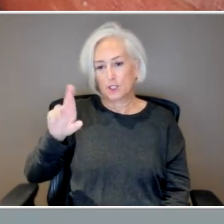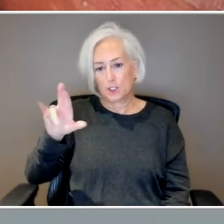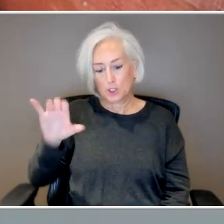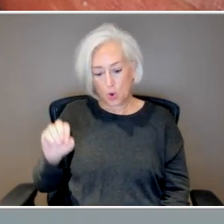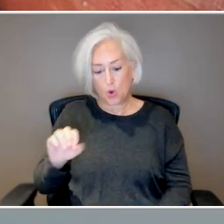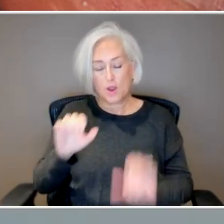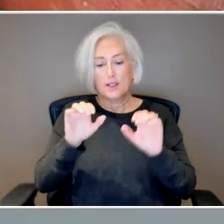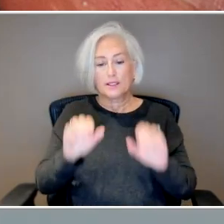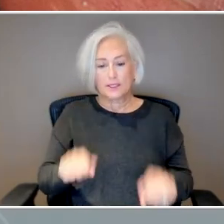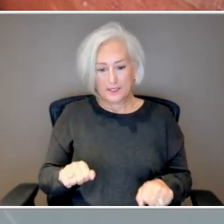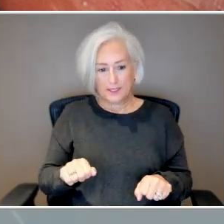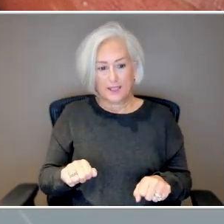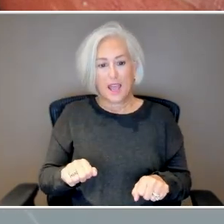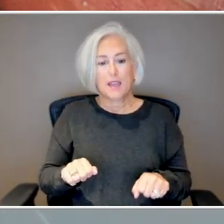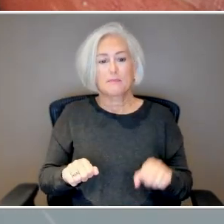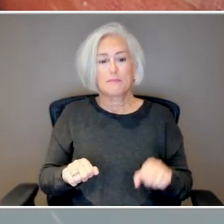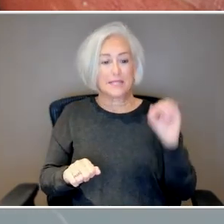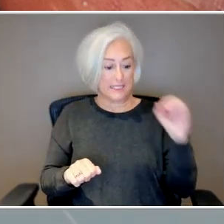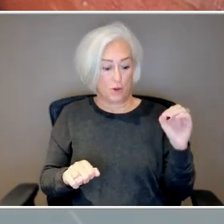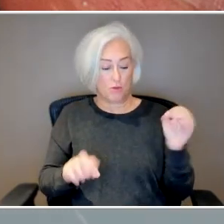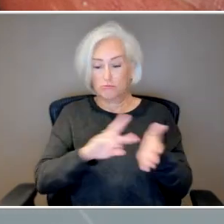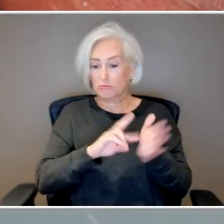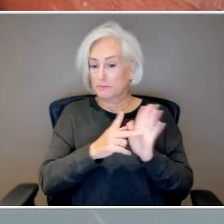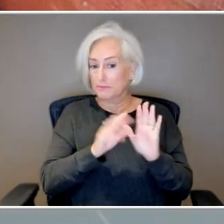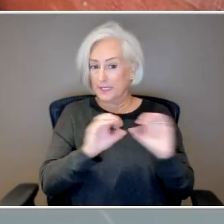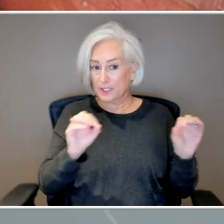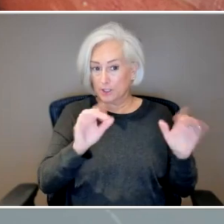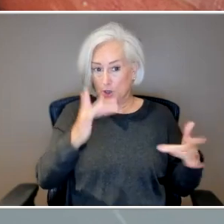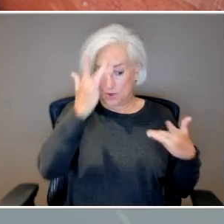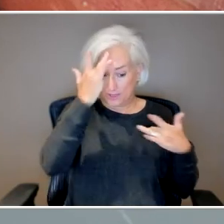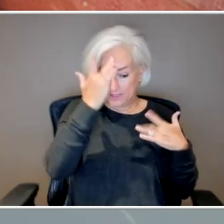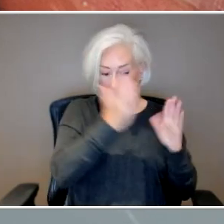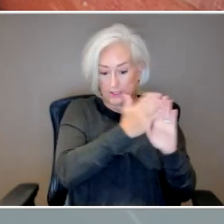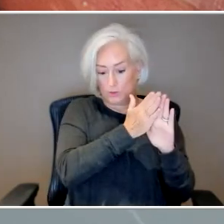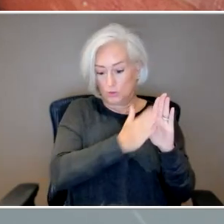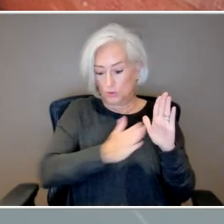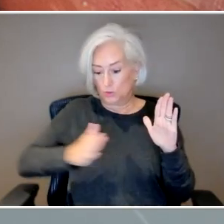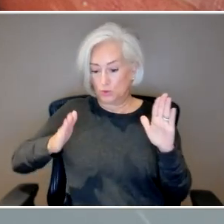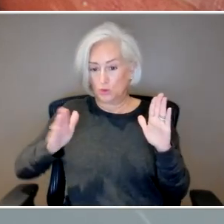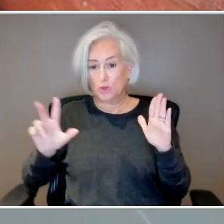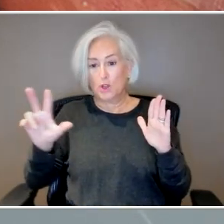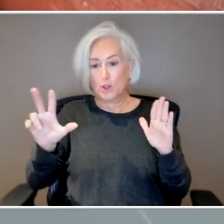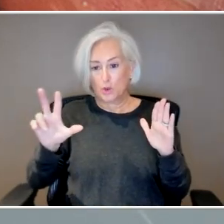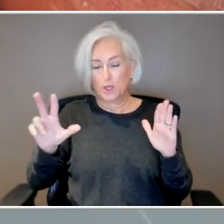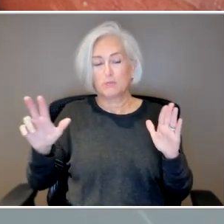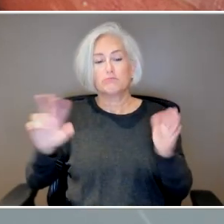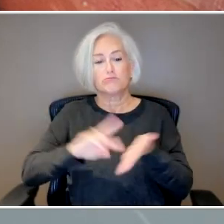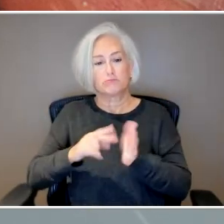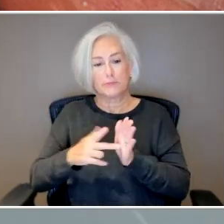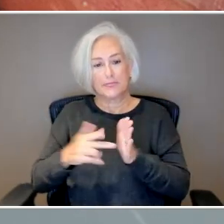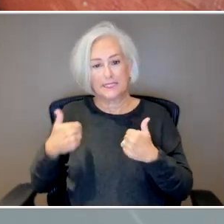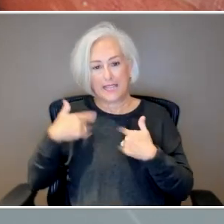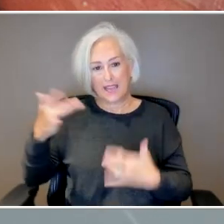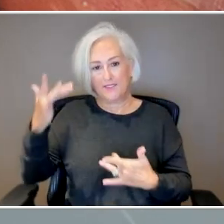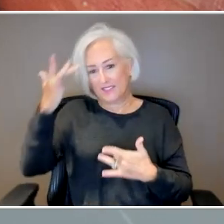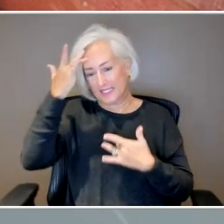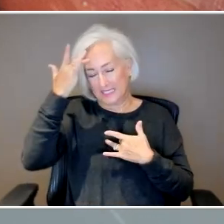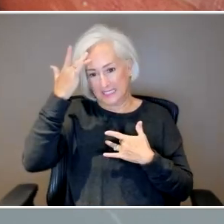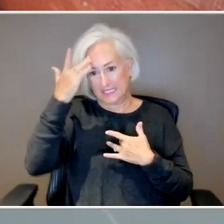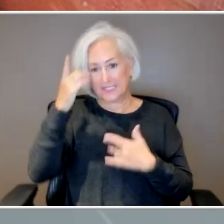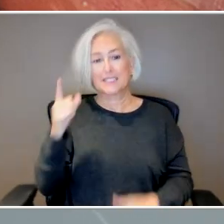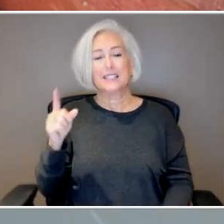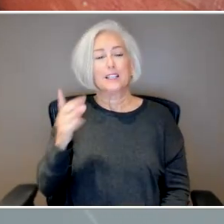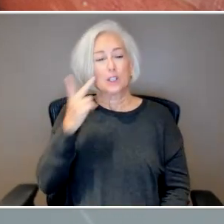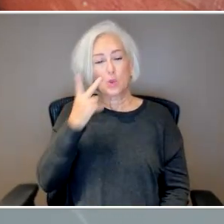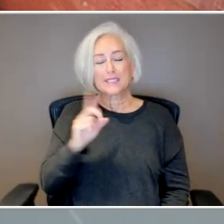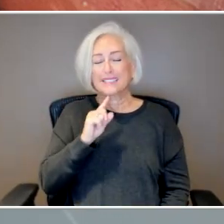there is no active disease, and Mayo Endoscopic Score of 3 means severe disease. So here what you see is a severe disease. You see